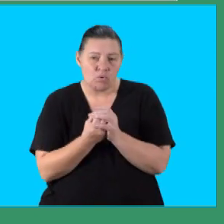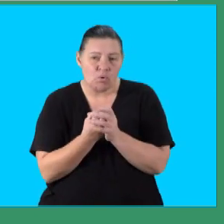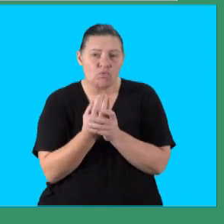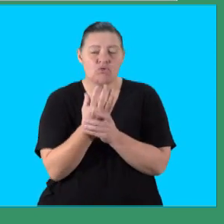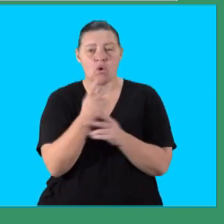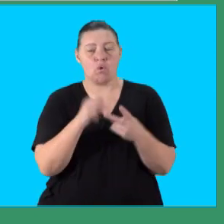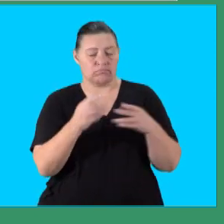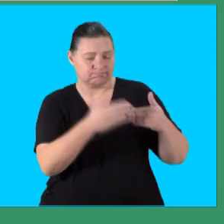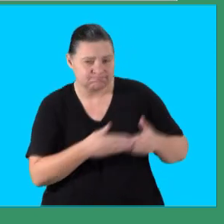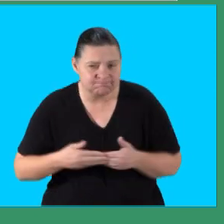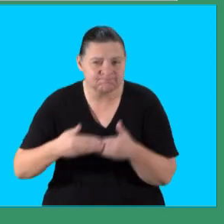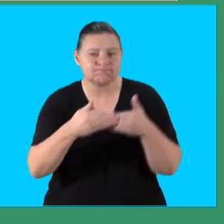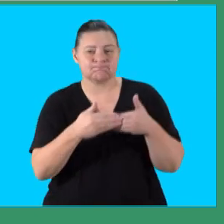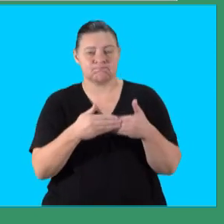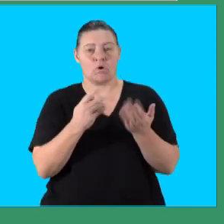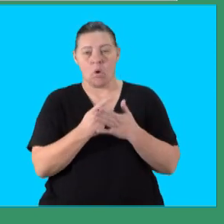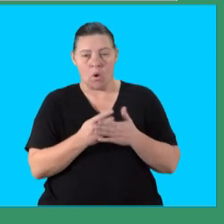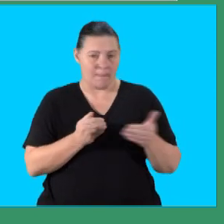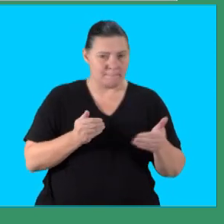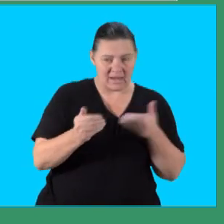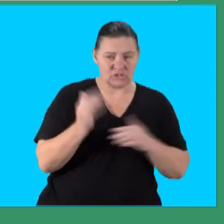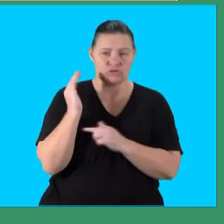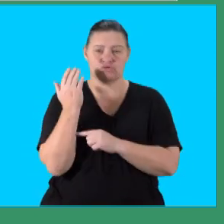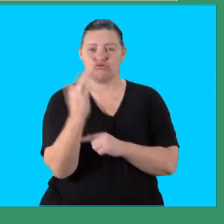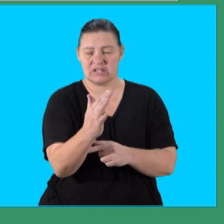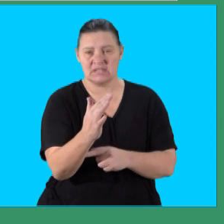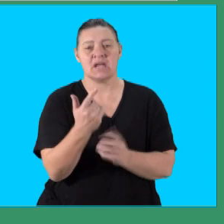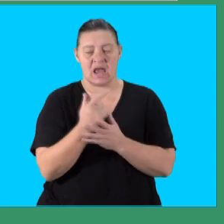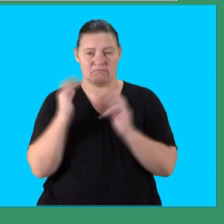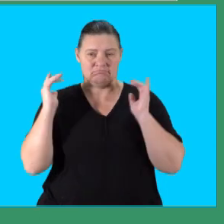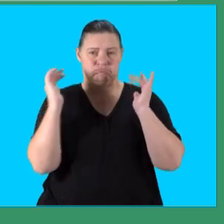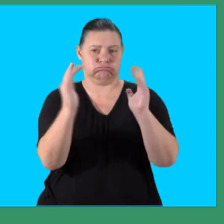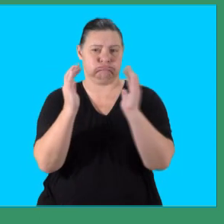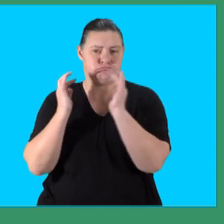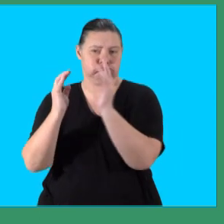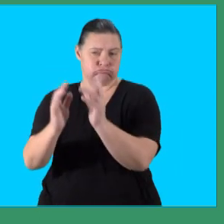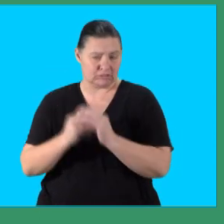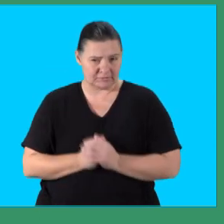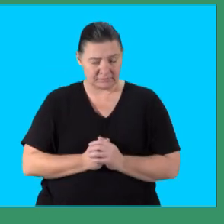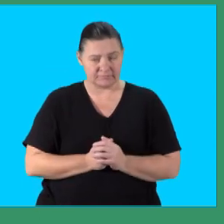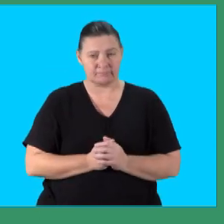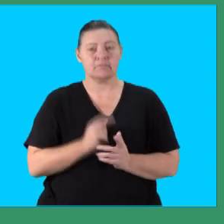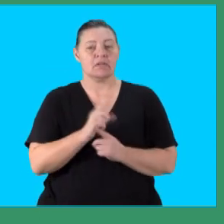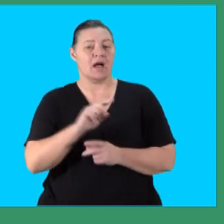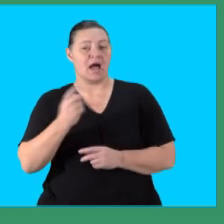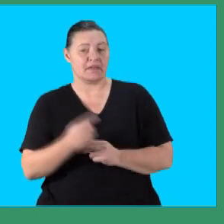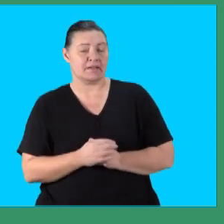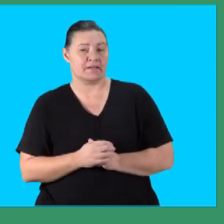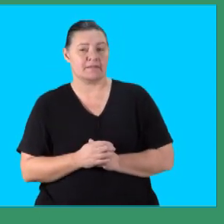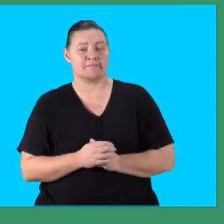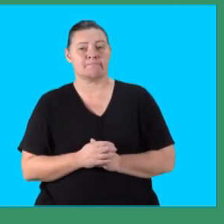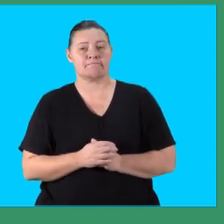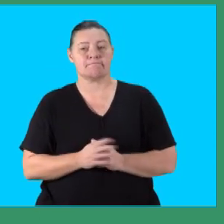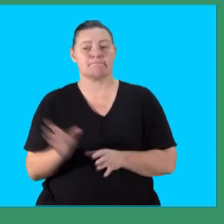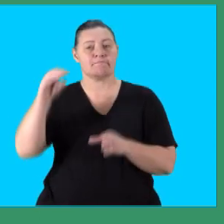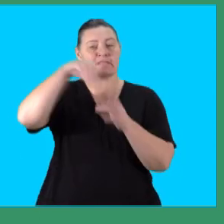growing, taking care, and managing trees and forests. Then another terms, we